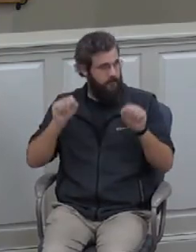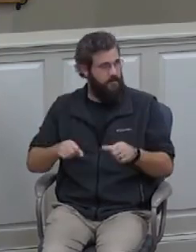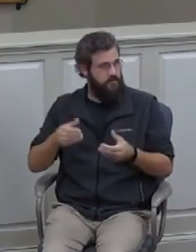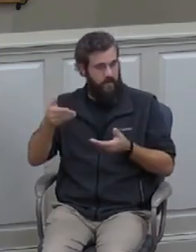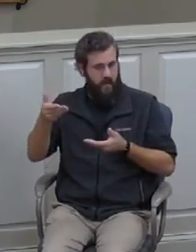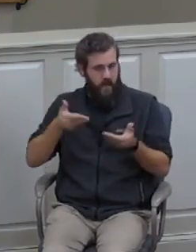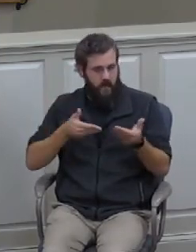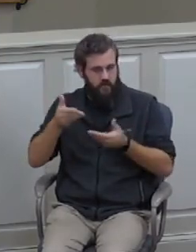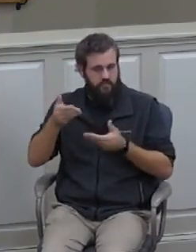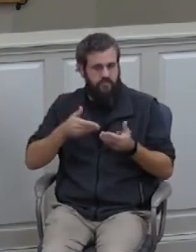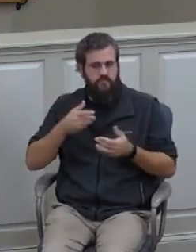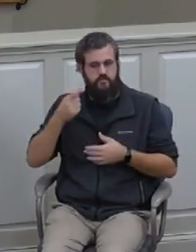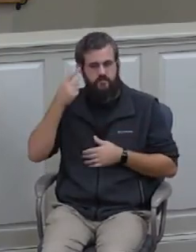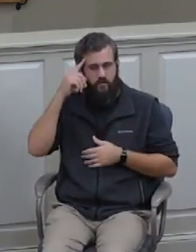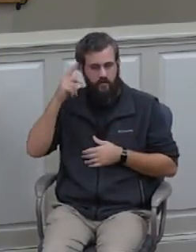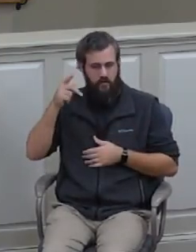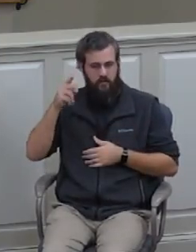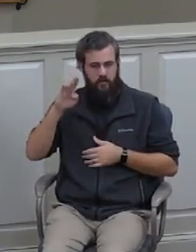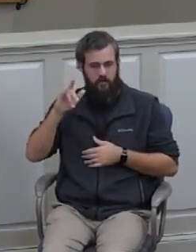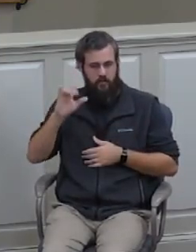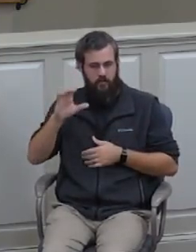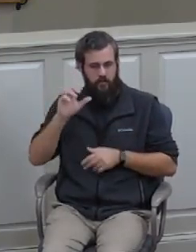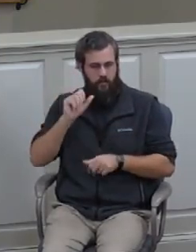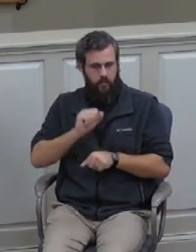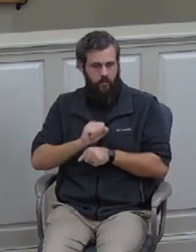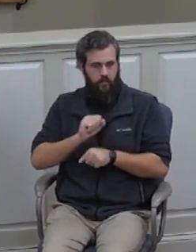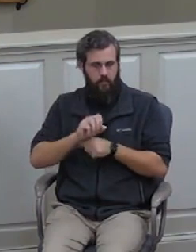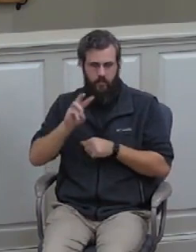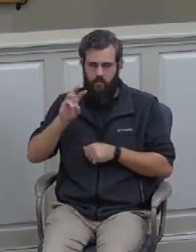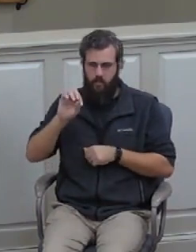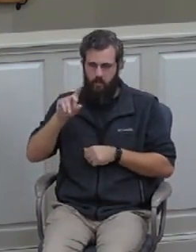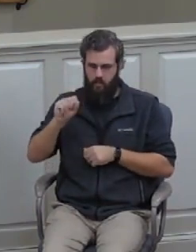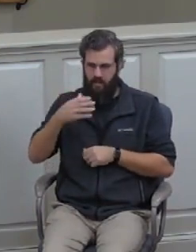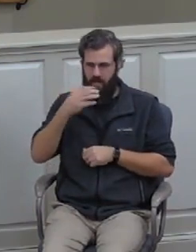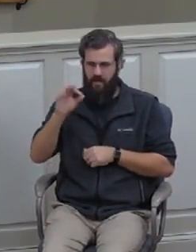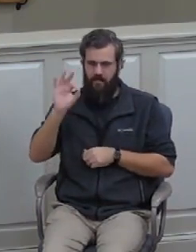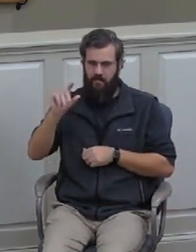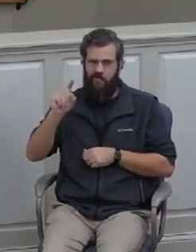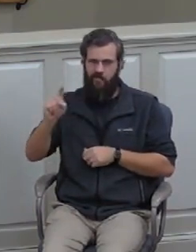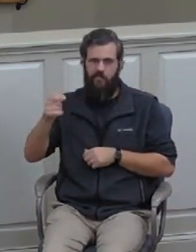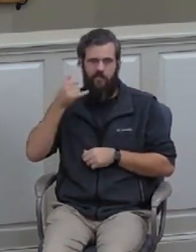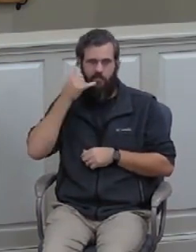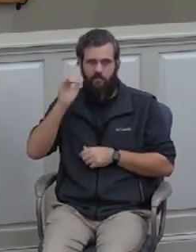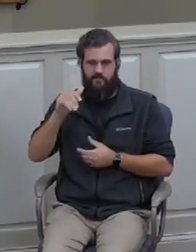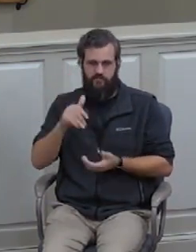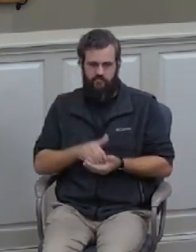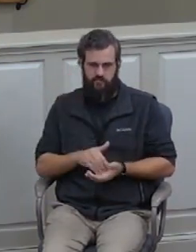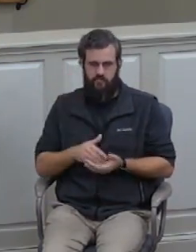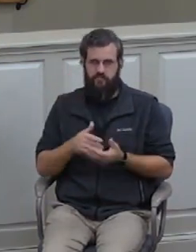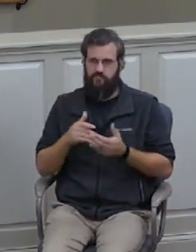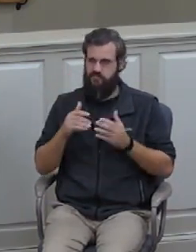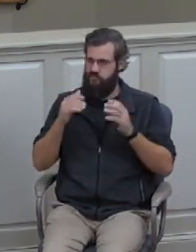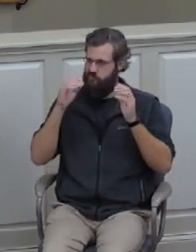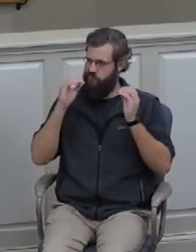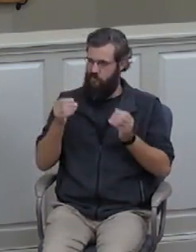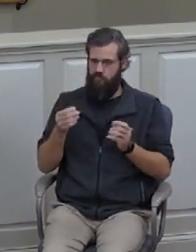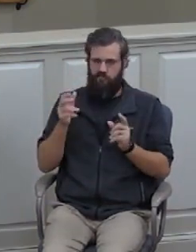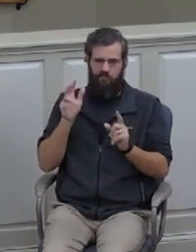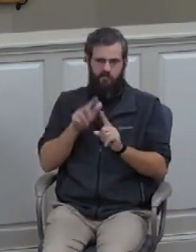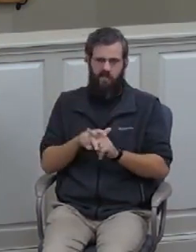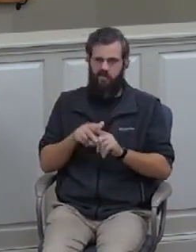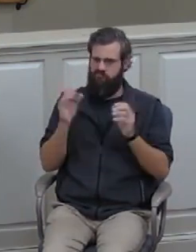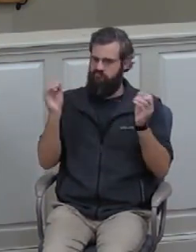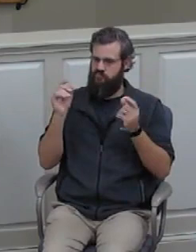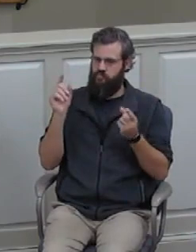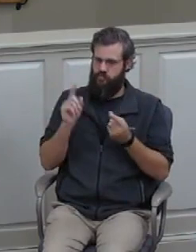hires within Public Works and the 911 call center, and has no applicability